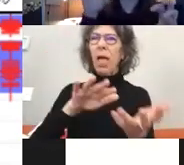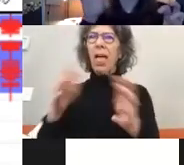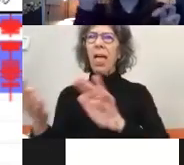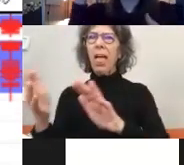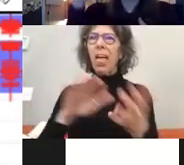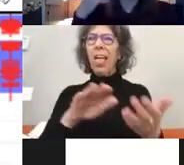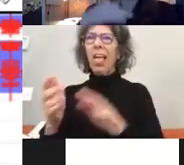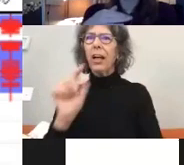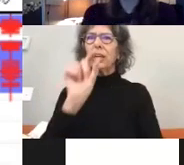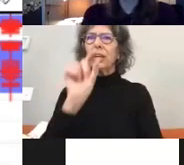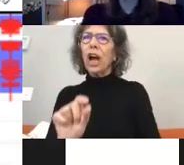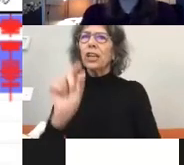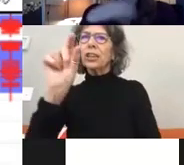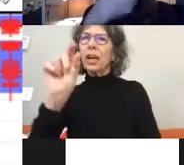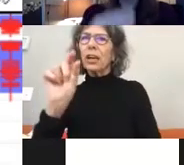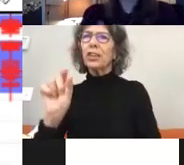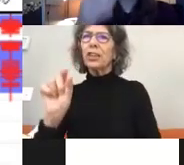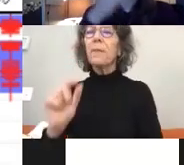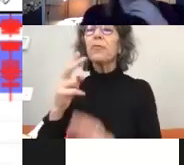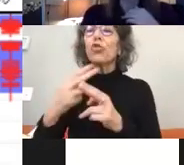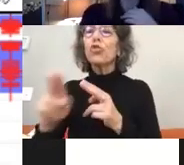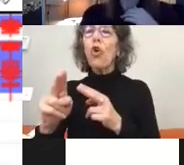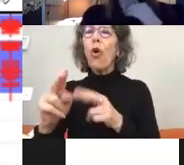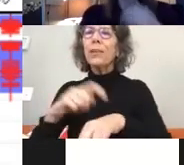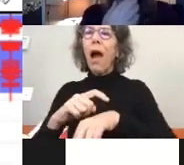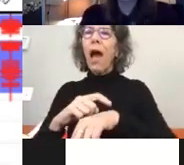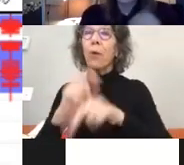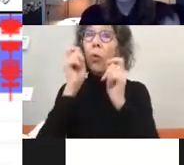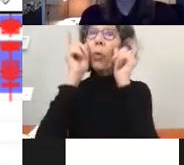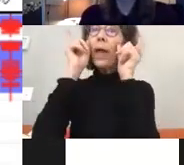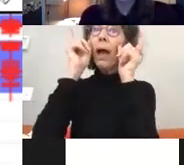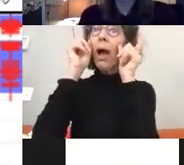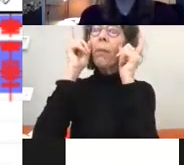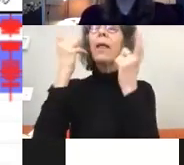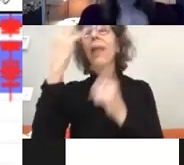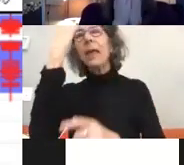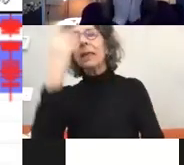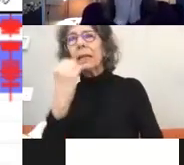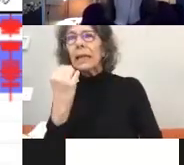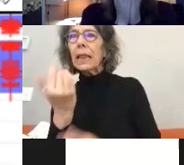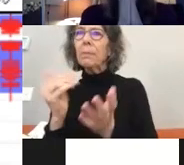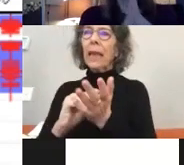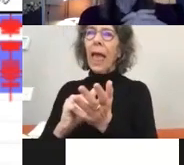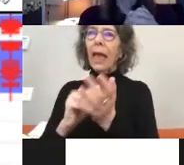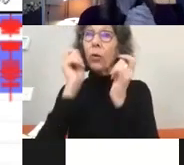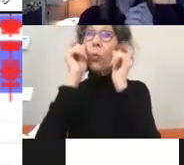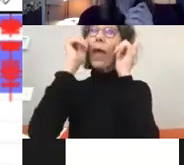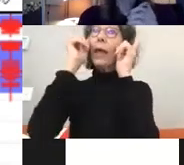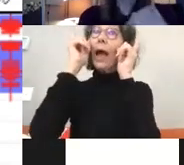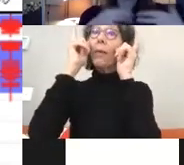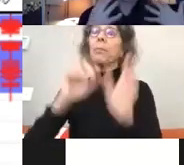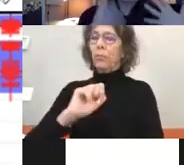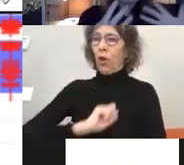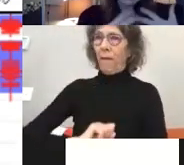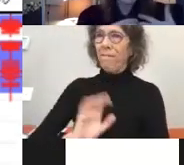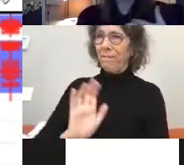times, short period of sleep and waking up and then going back again to sleep and waking up. Now, I